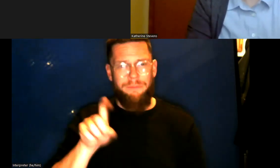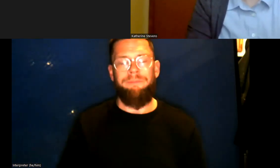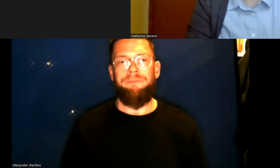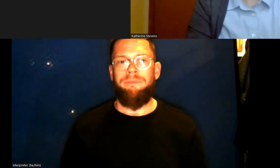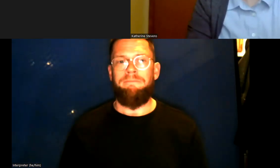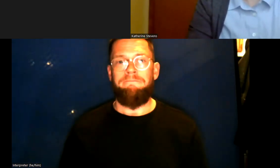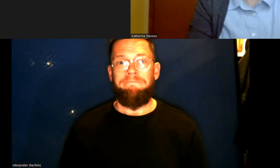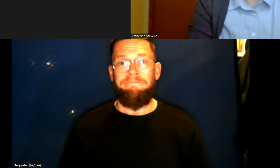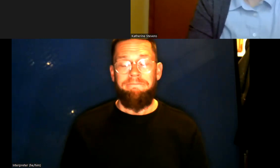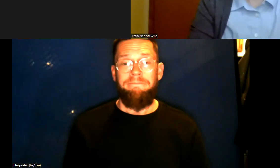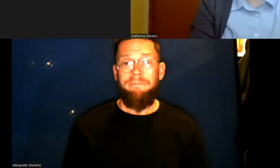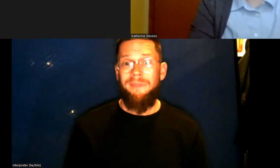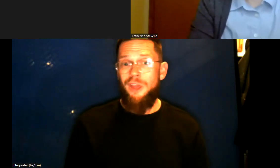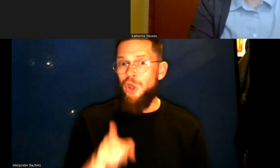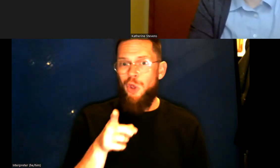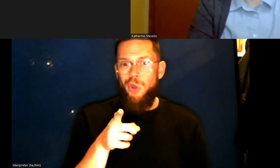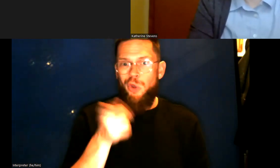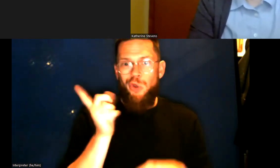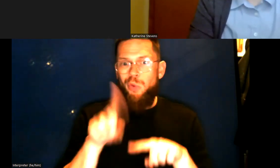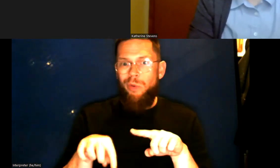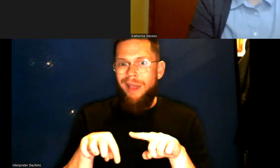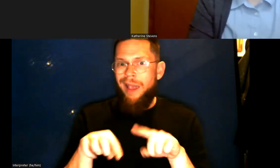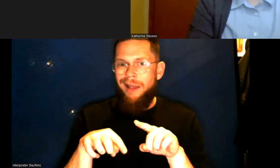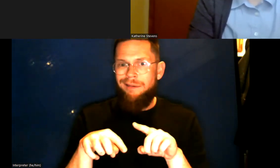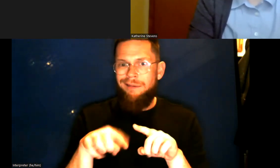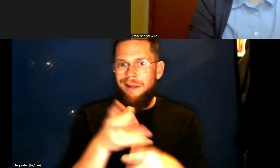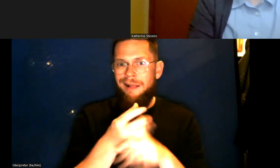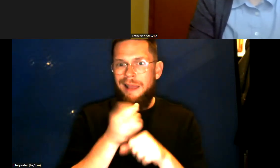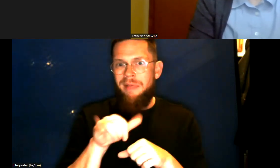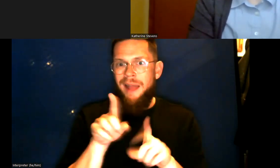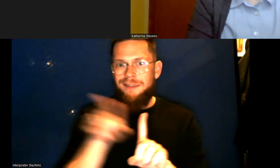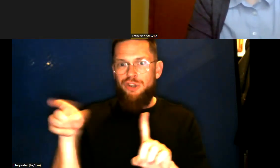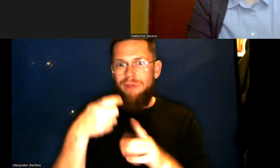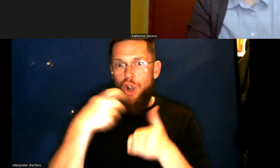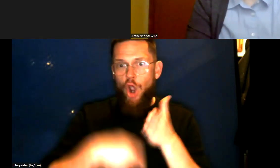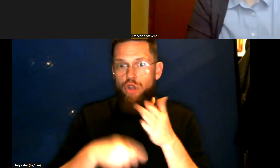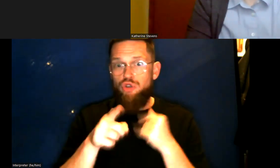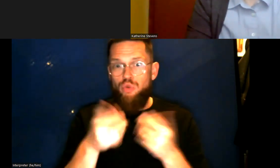that you cannot claim as an indirect cost. It's essentially something you already own.